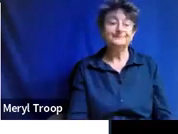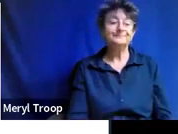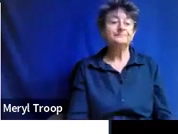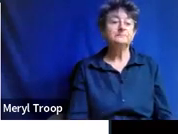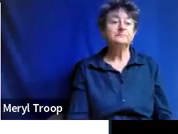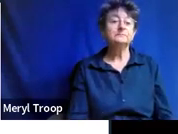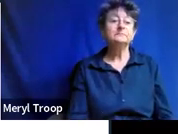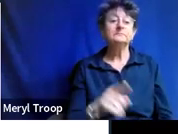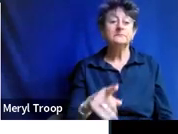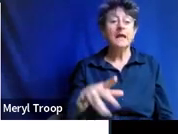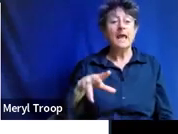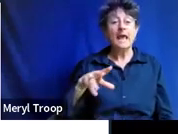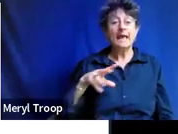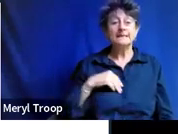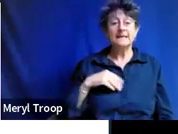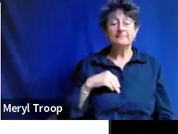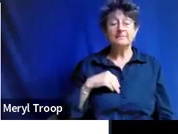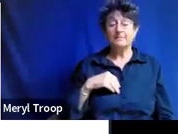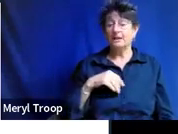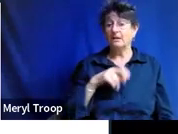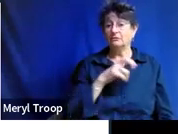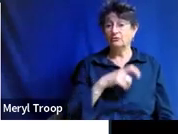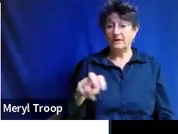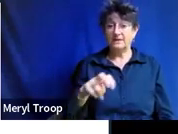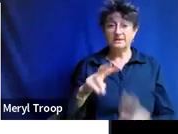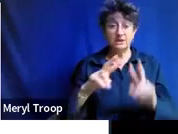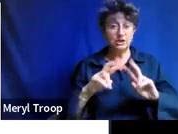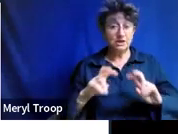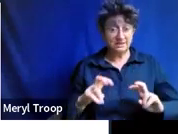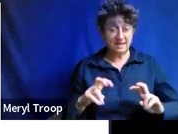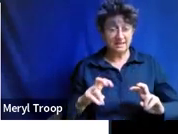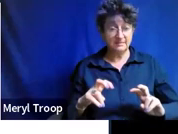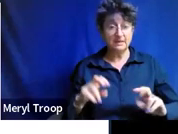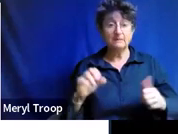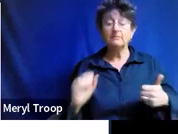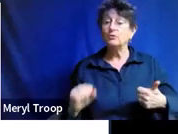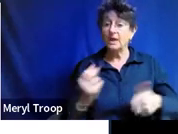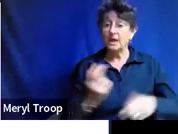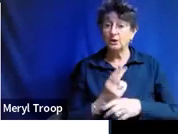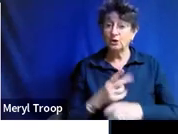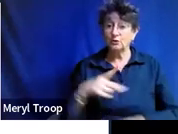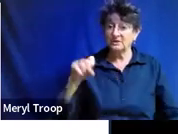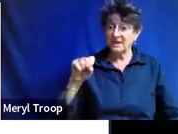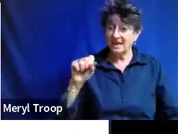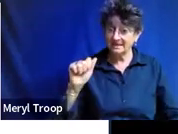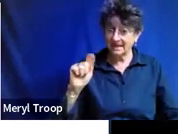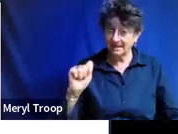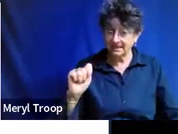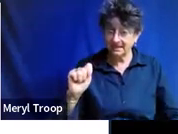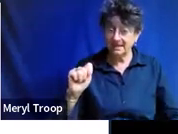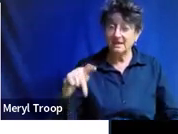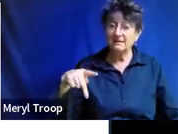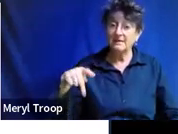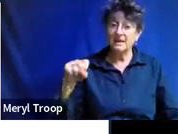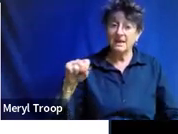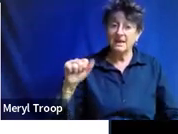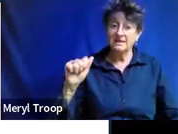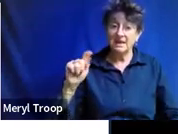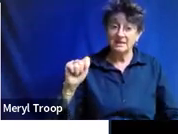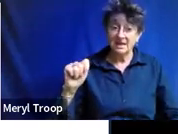Acceptable transition assessments, you can use SATs, PSATs, that kind of thing, Accuplacer,